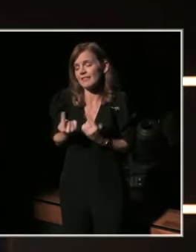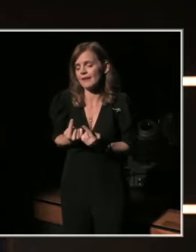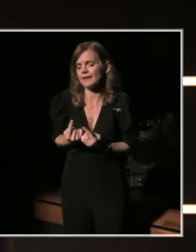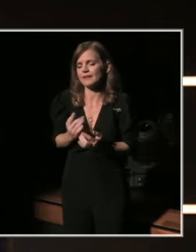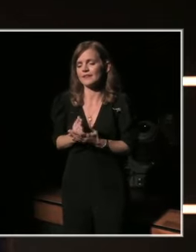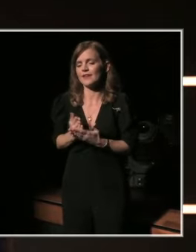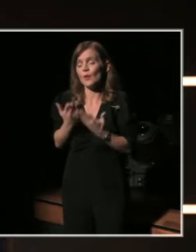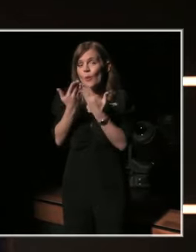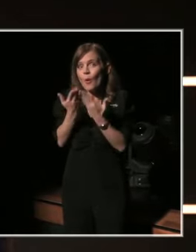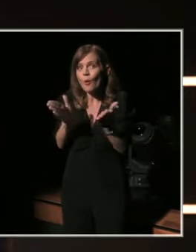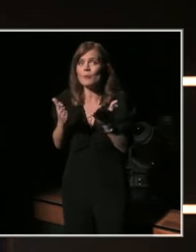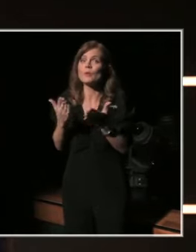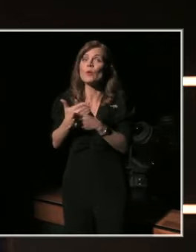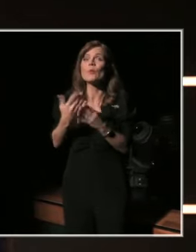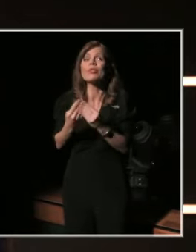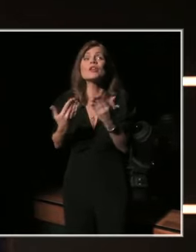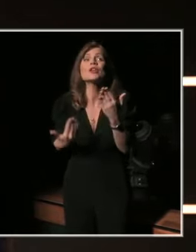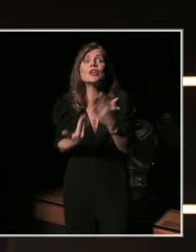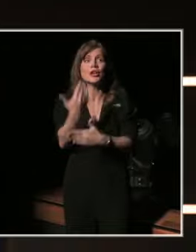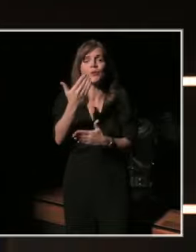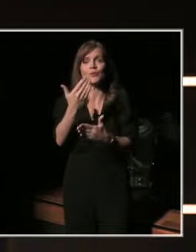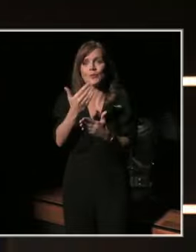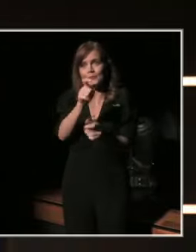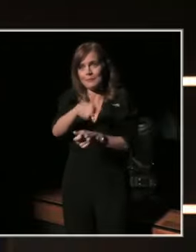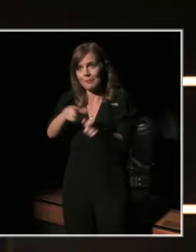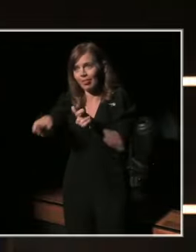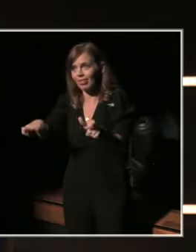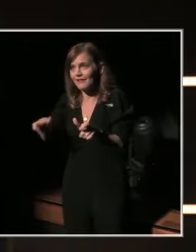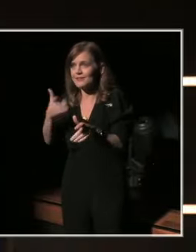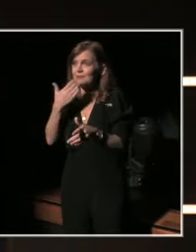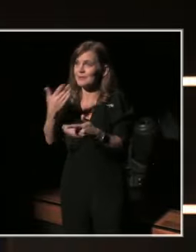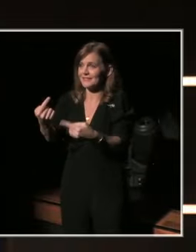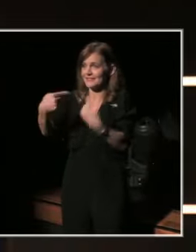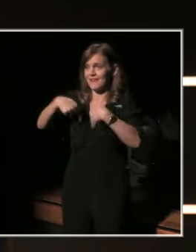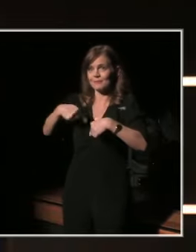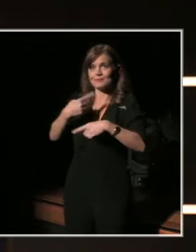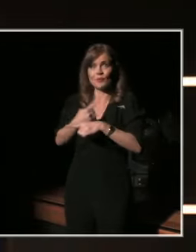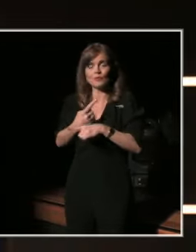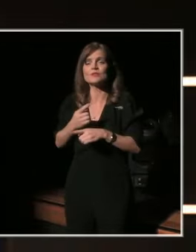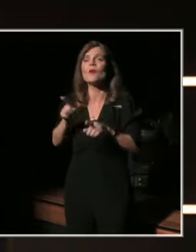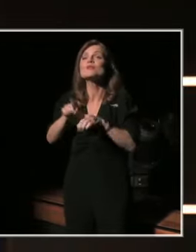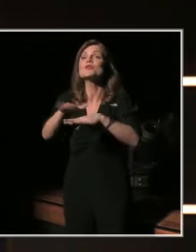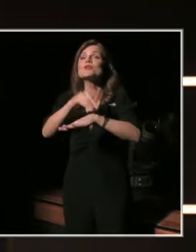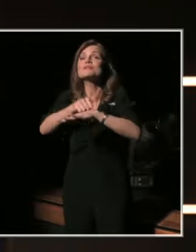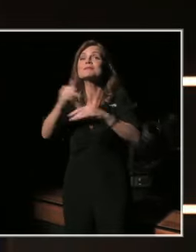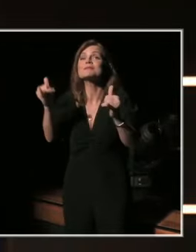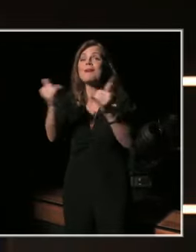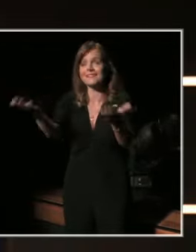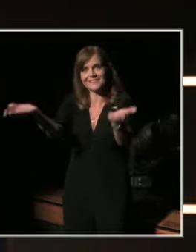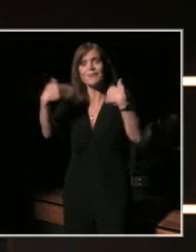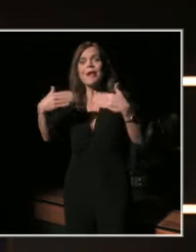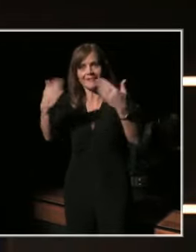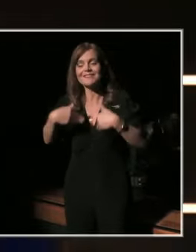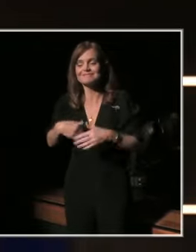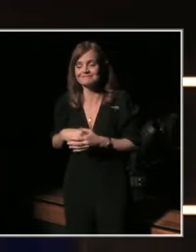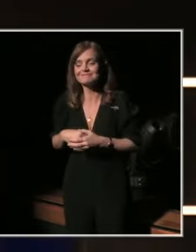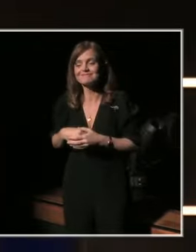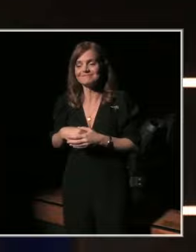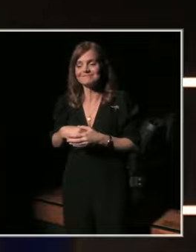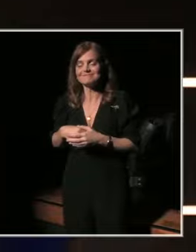to working with new partners, so please, please come and talk to us. And if you want to come to the Christmas party, you're also very welcome. Cheers.